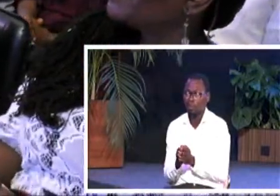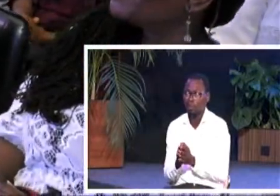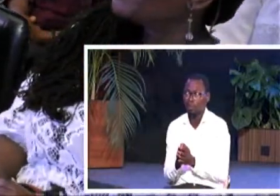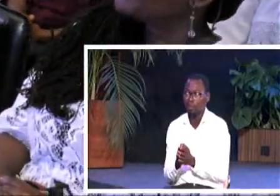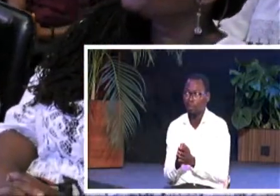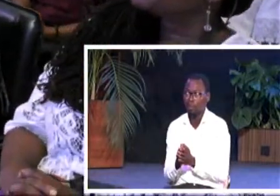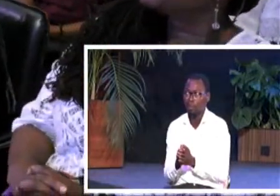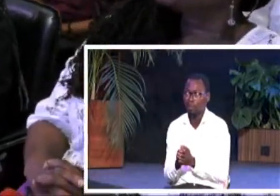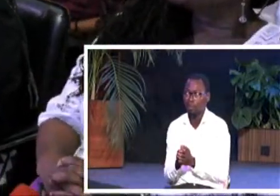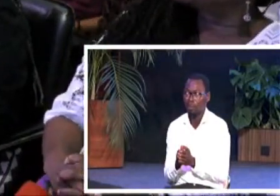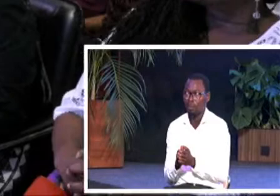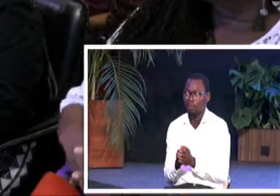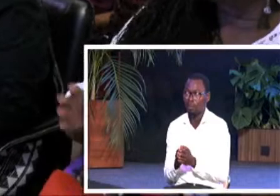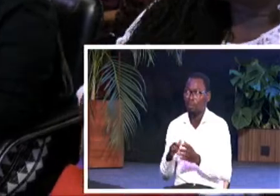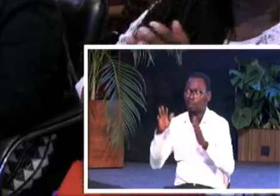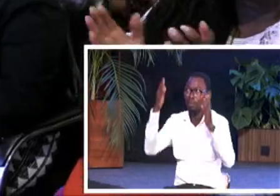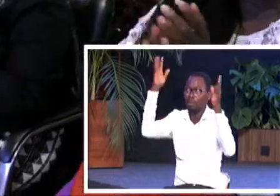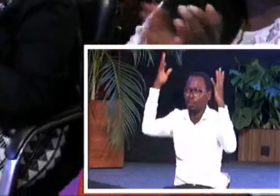A round of applause for